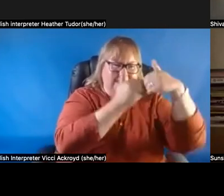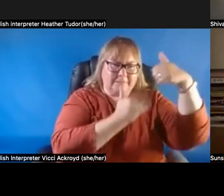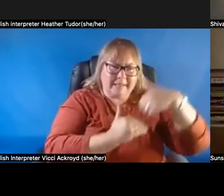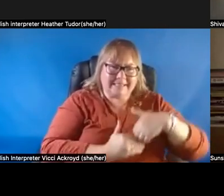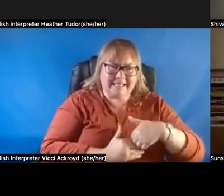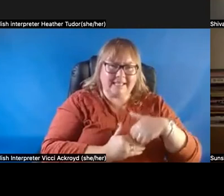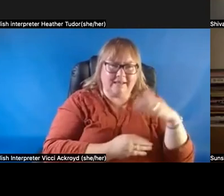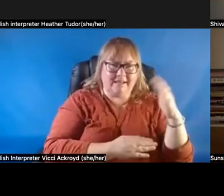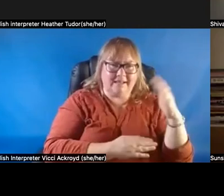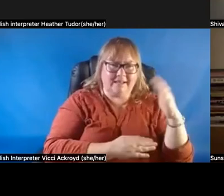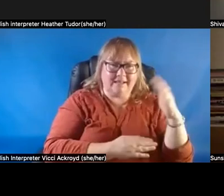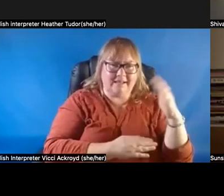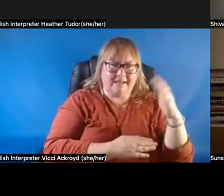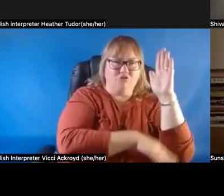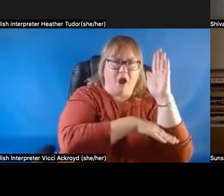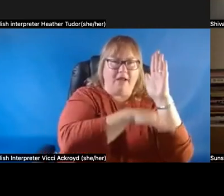of people, this